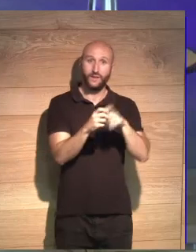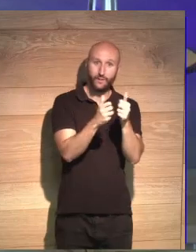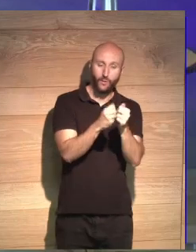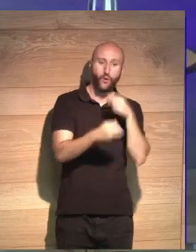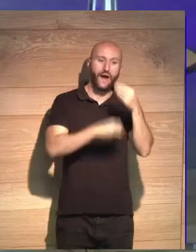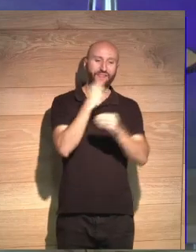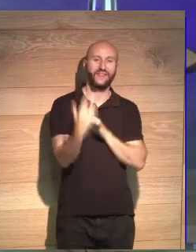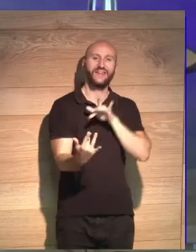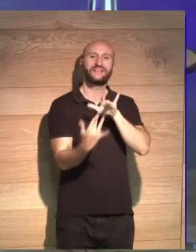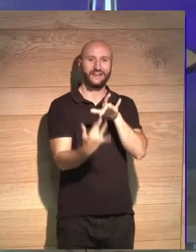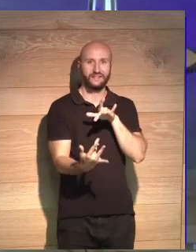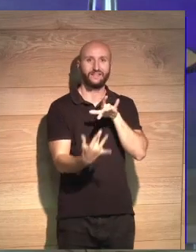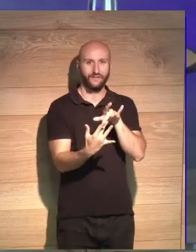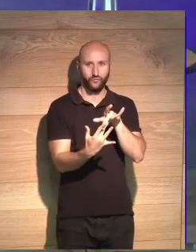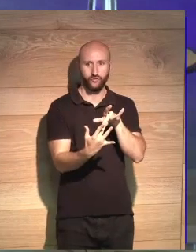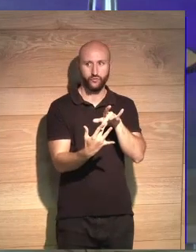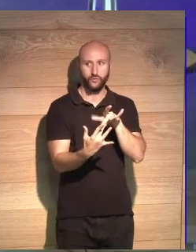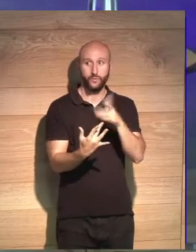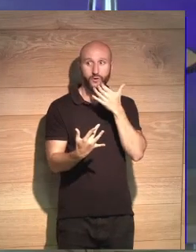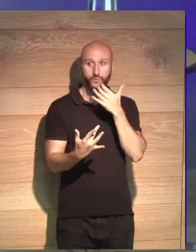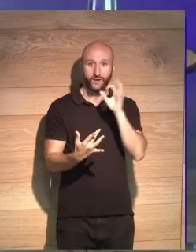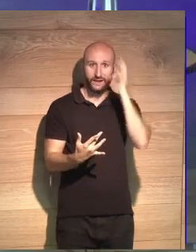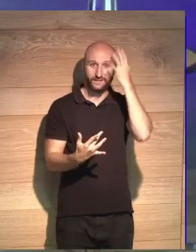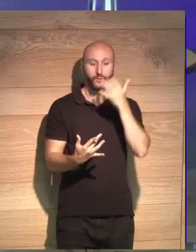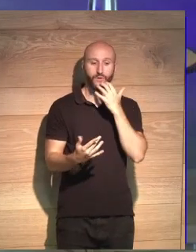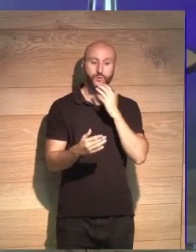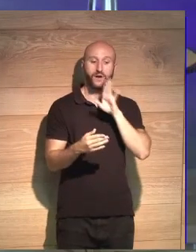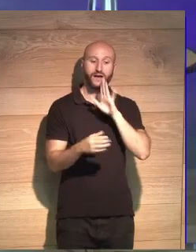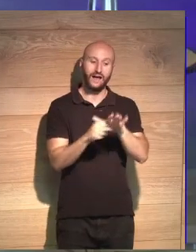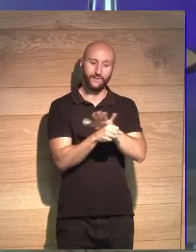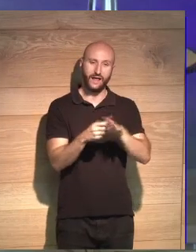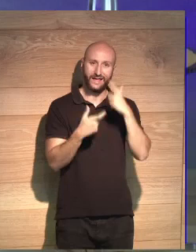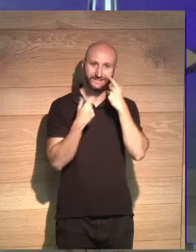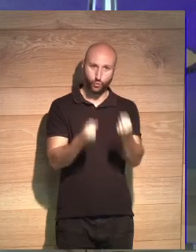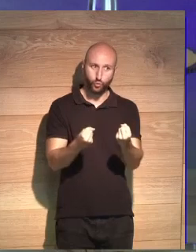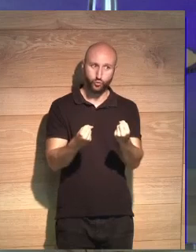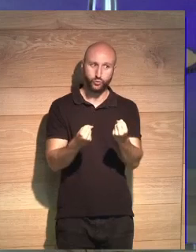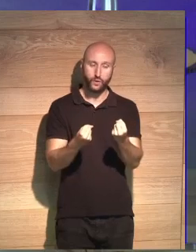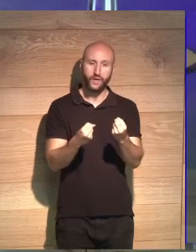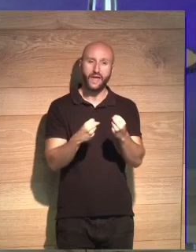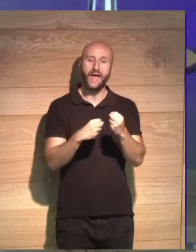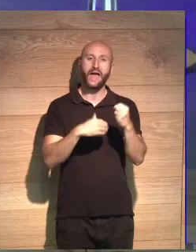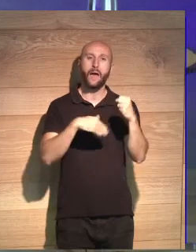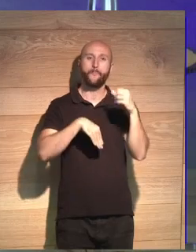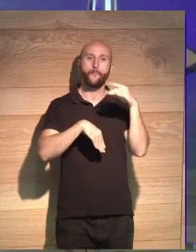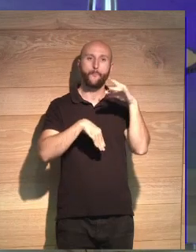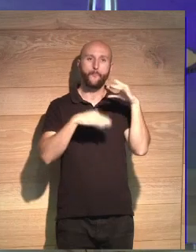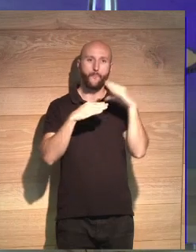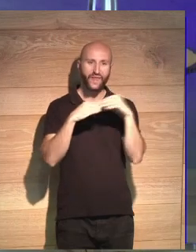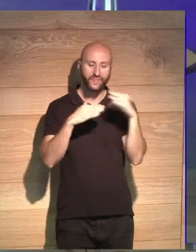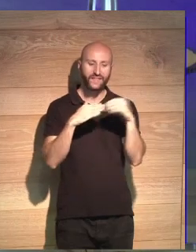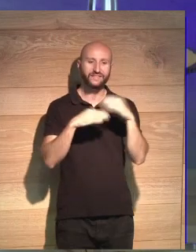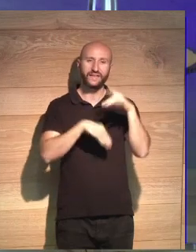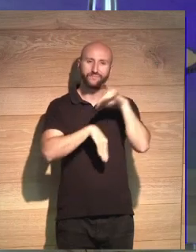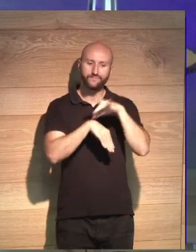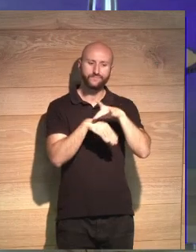do AV. If you are in gaming, you are creative. Then, for example, in the health field, how